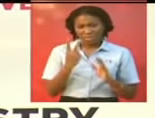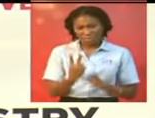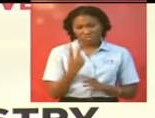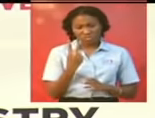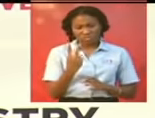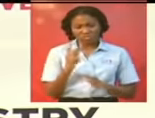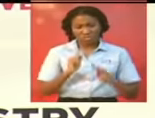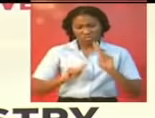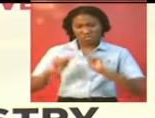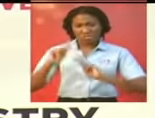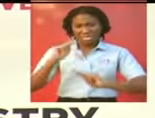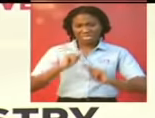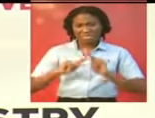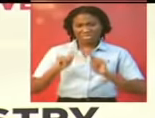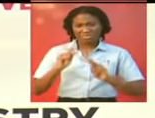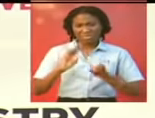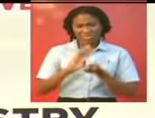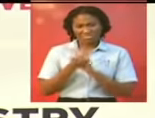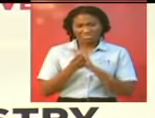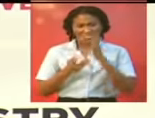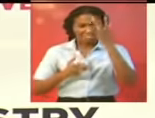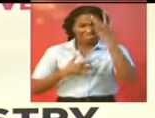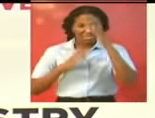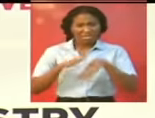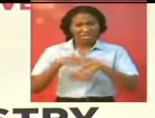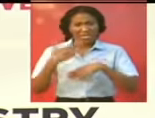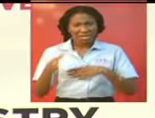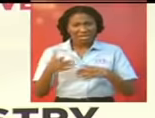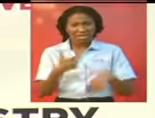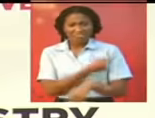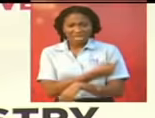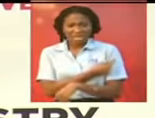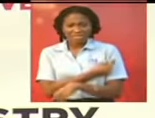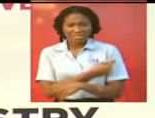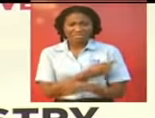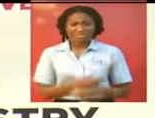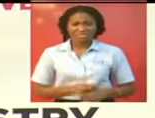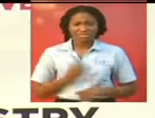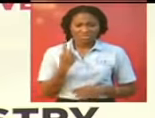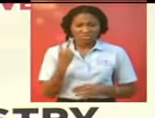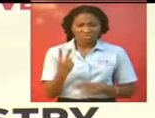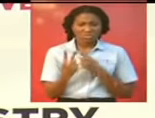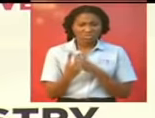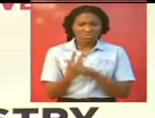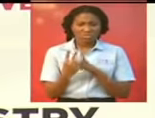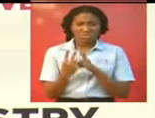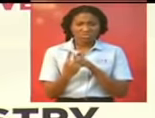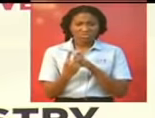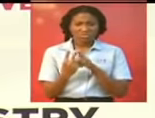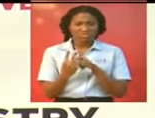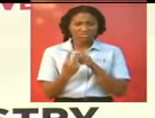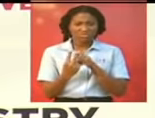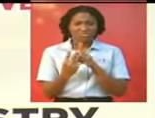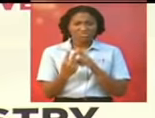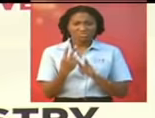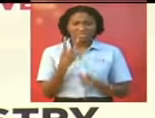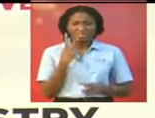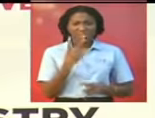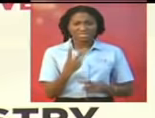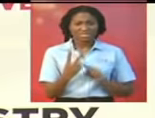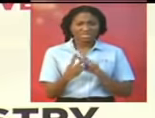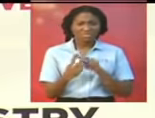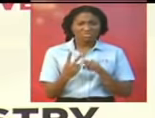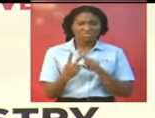if it is confirmed, hopefully by the end of today or thereabouts. But yeah, those are the 2 cases that we have seen with that